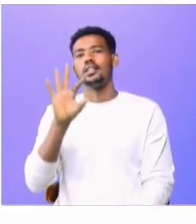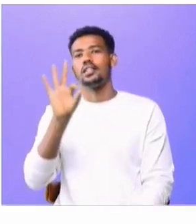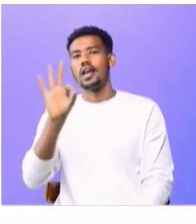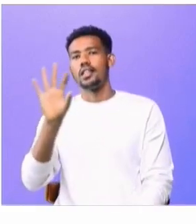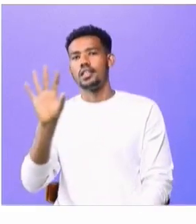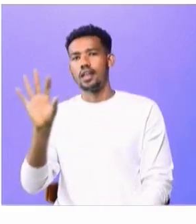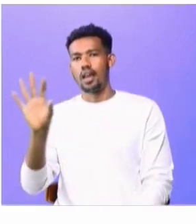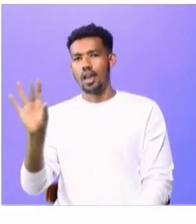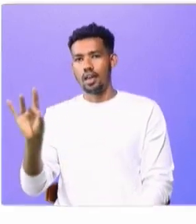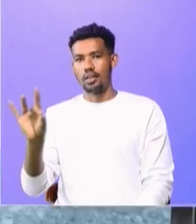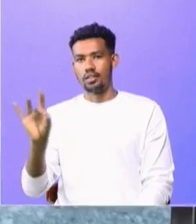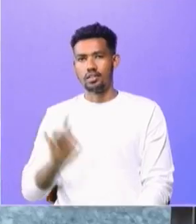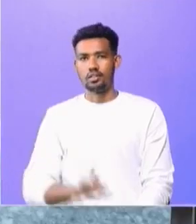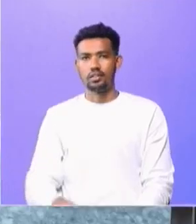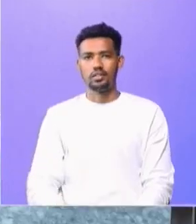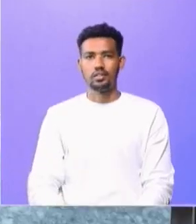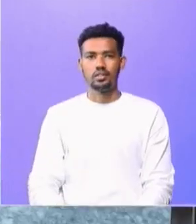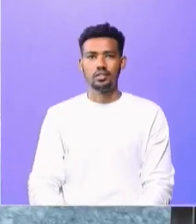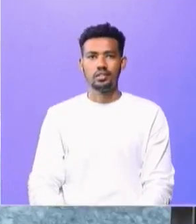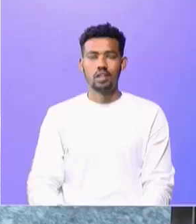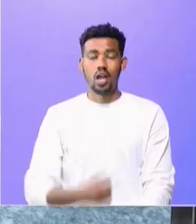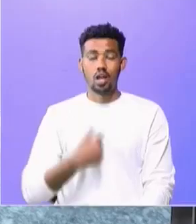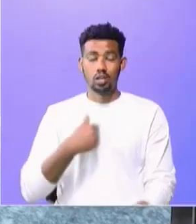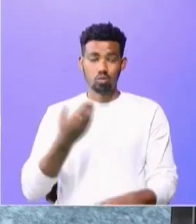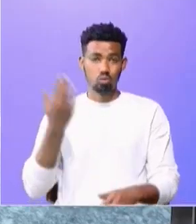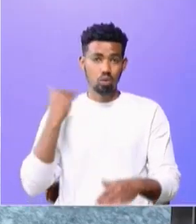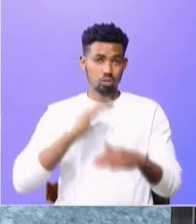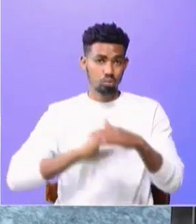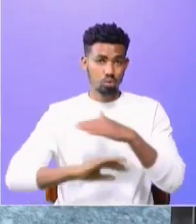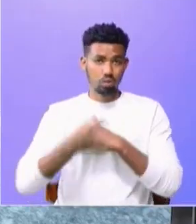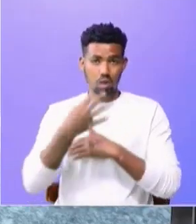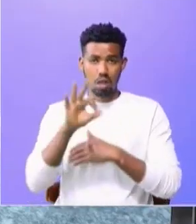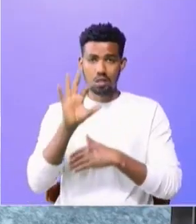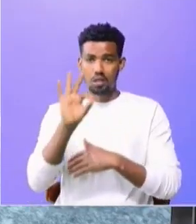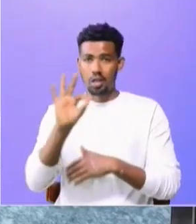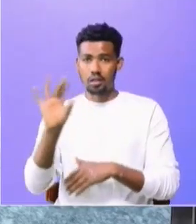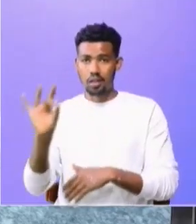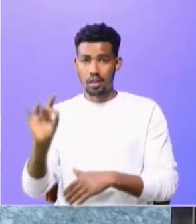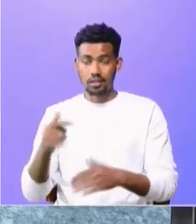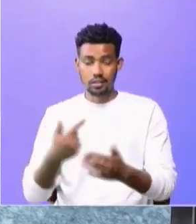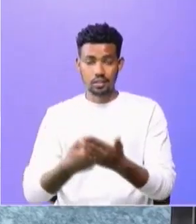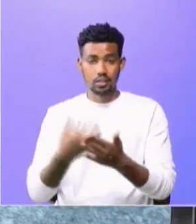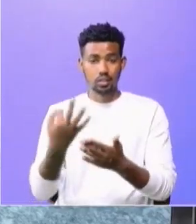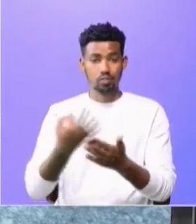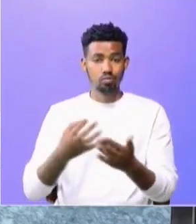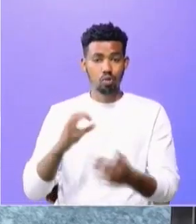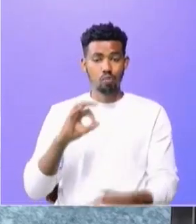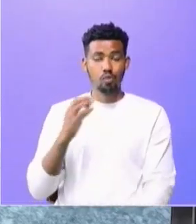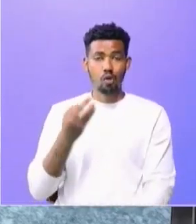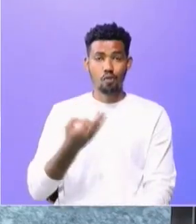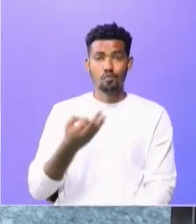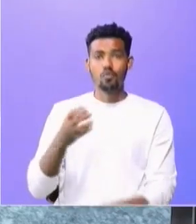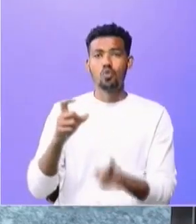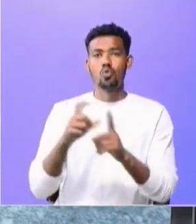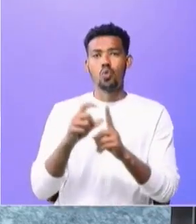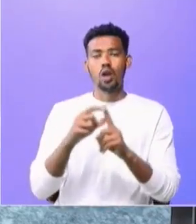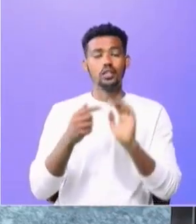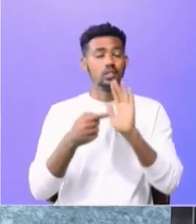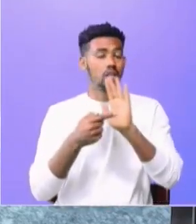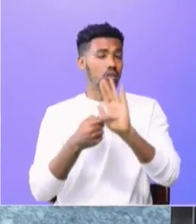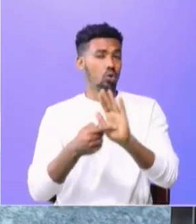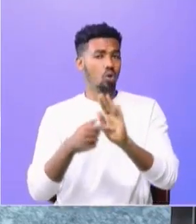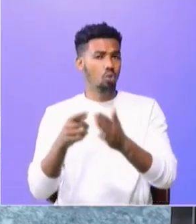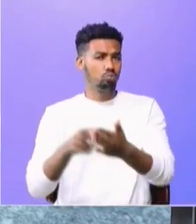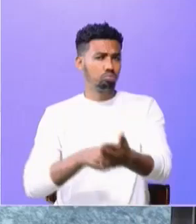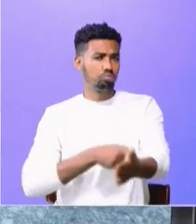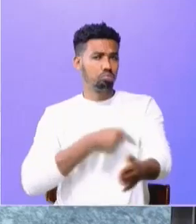1998. I was born in 1998. This is a form of word that show long